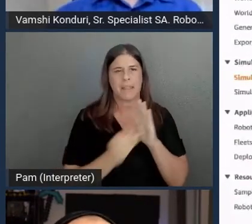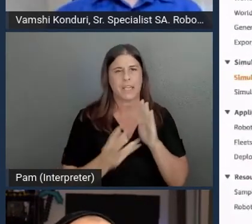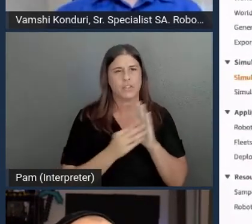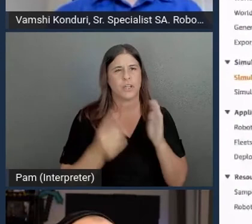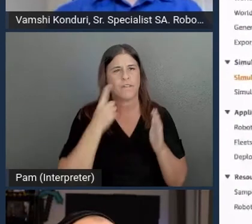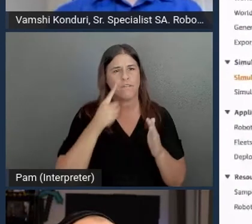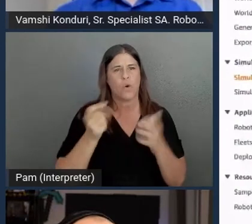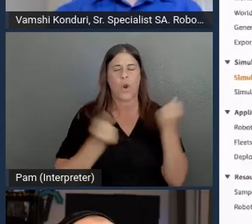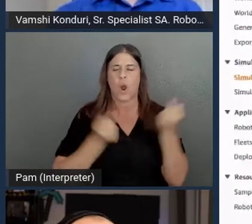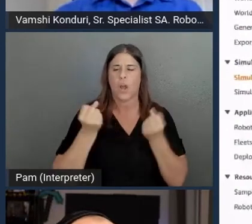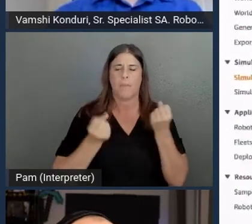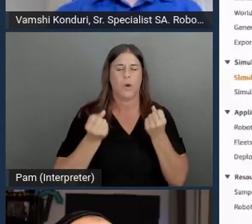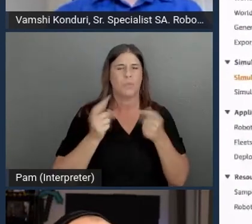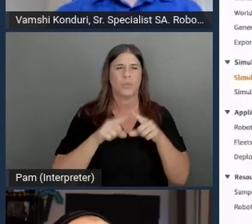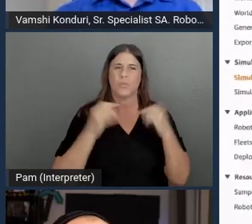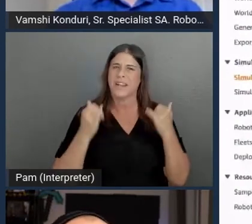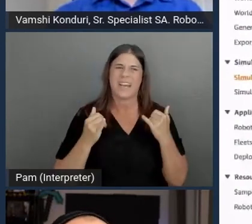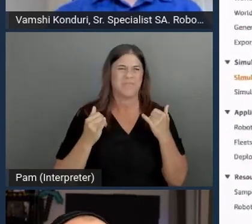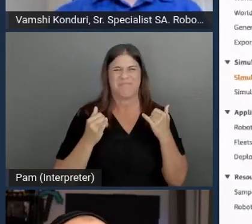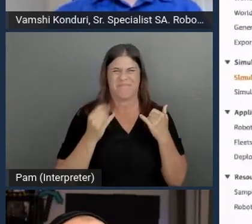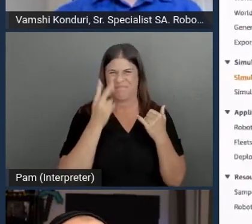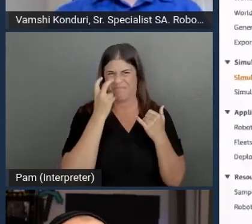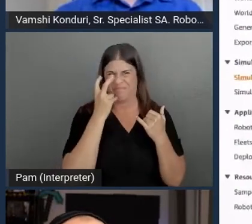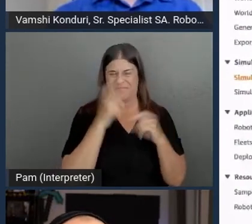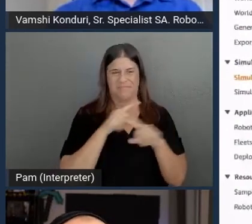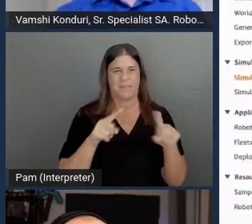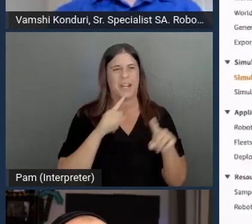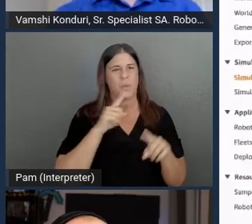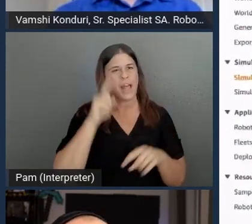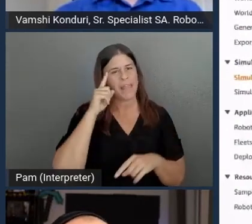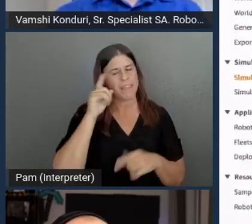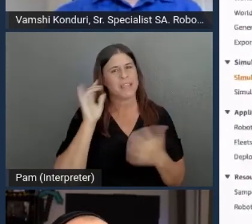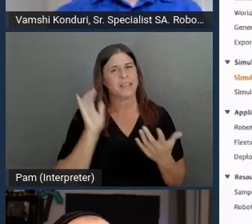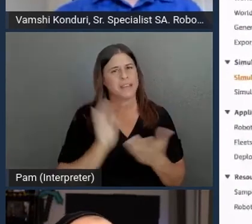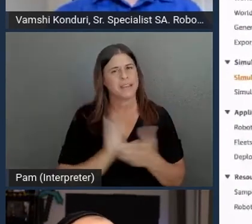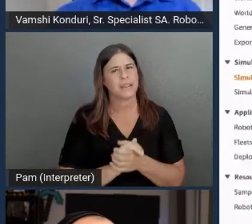autonomous vehicles and other industries. And I think,